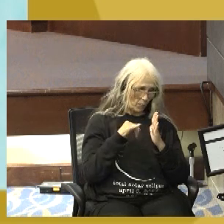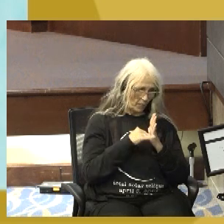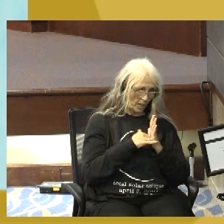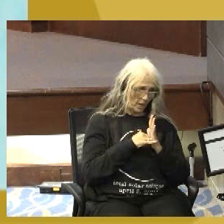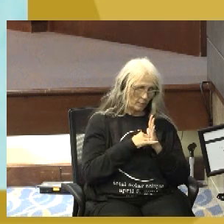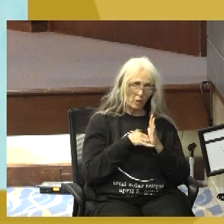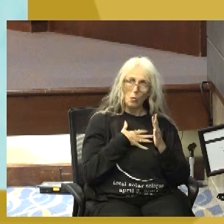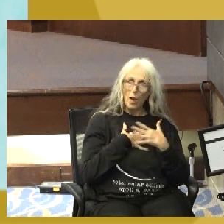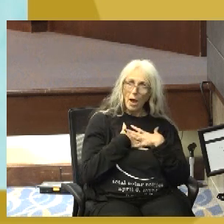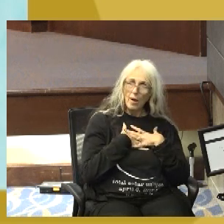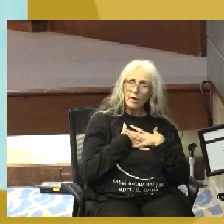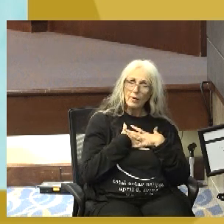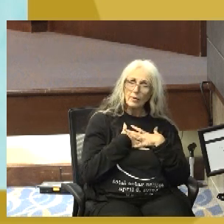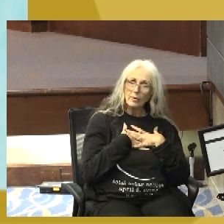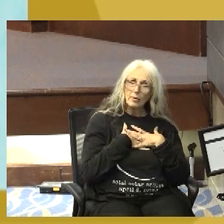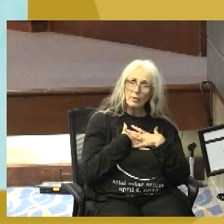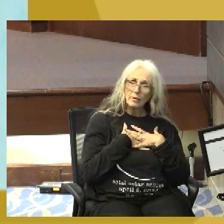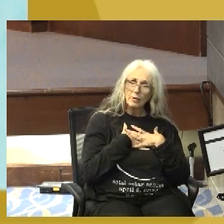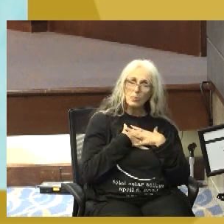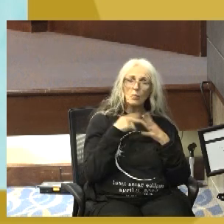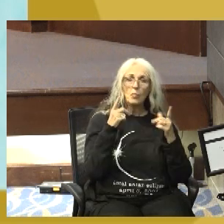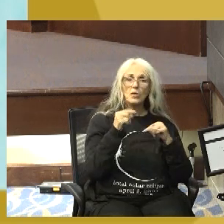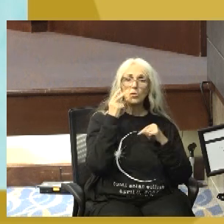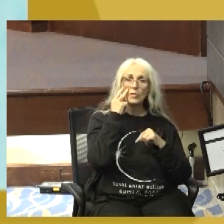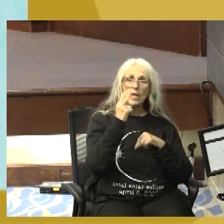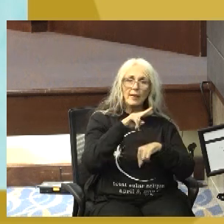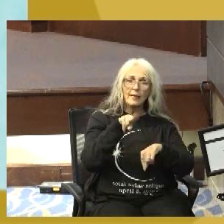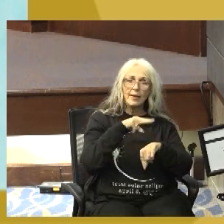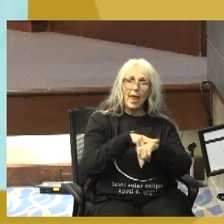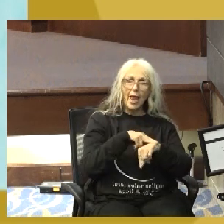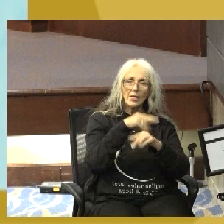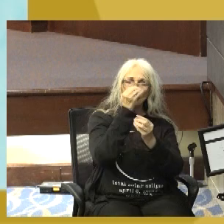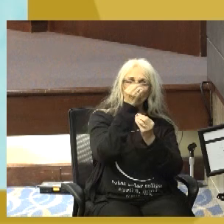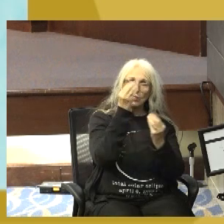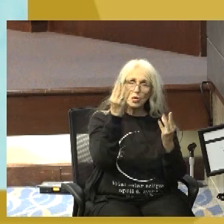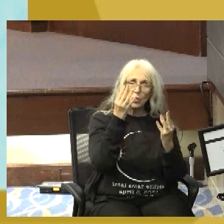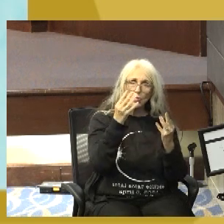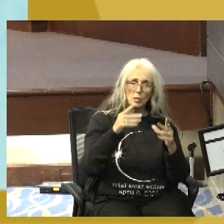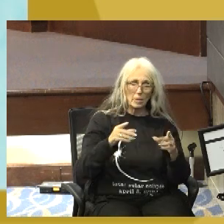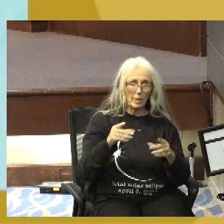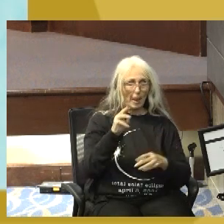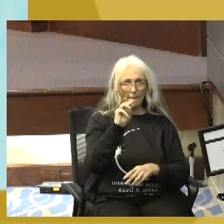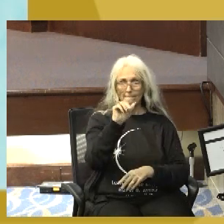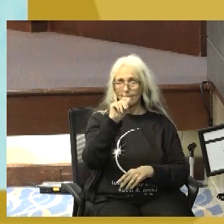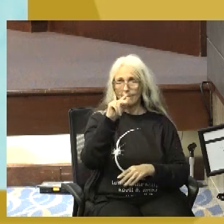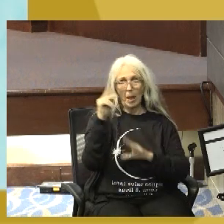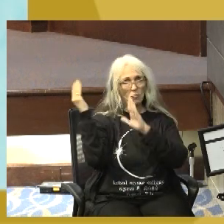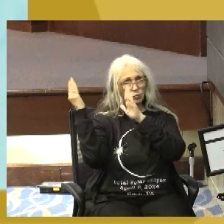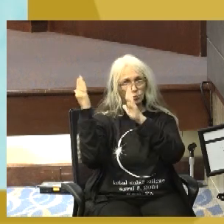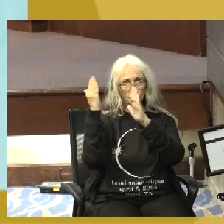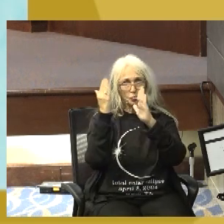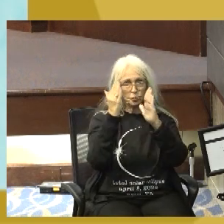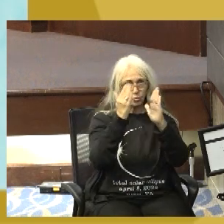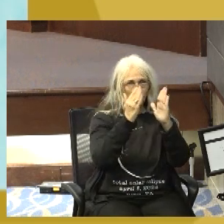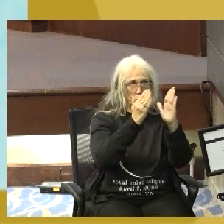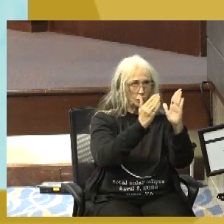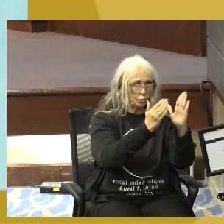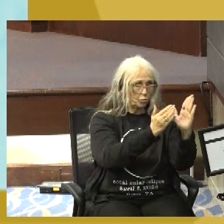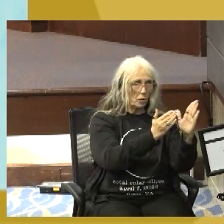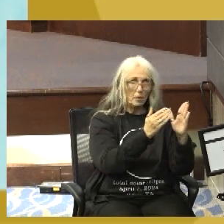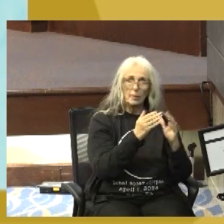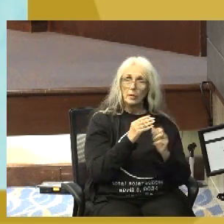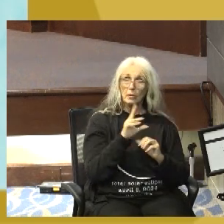hits home. And it starts to hit home when you see it in the national news and the math pop up. There's perhaps no more